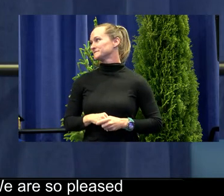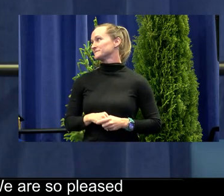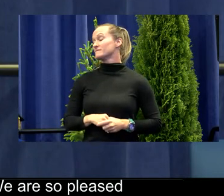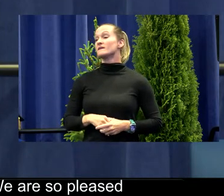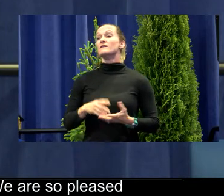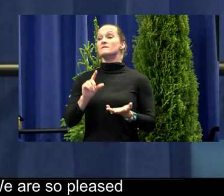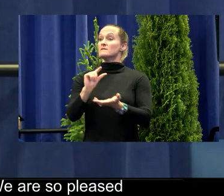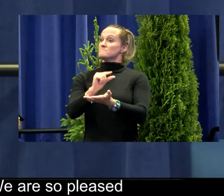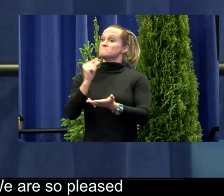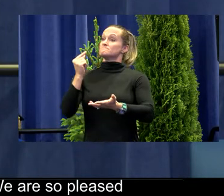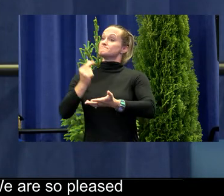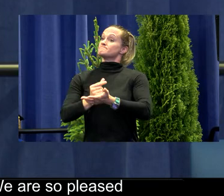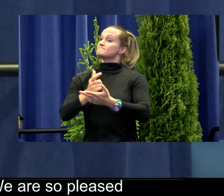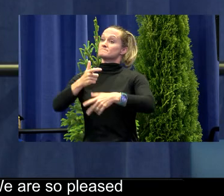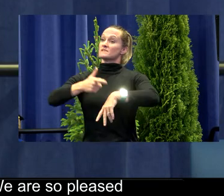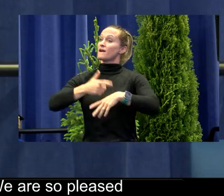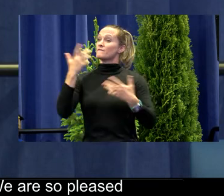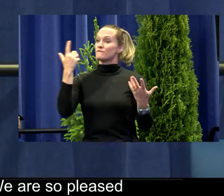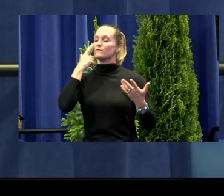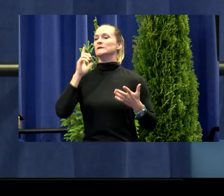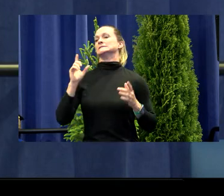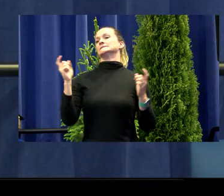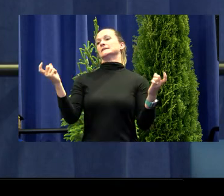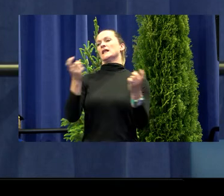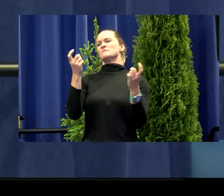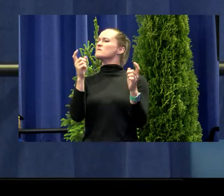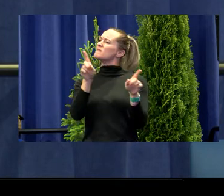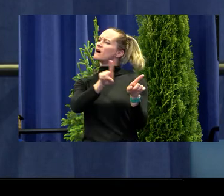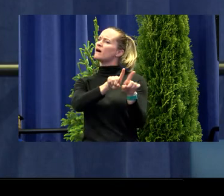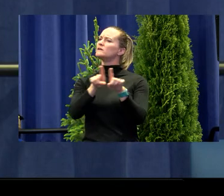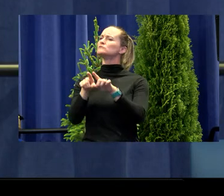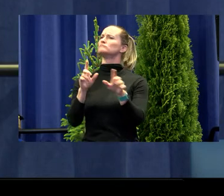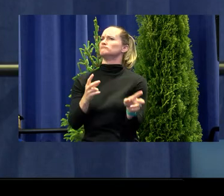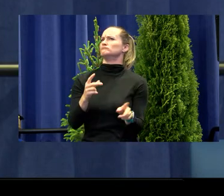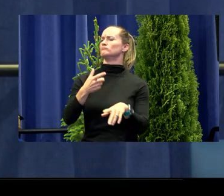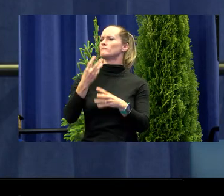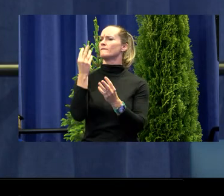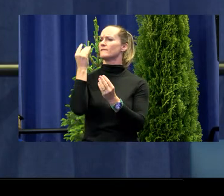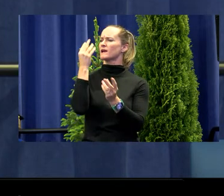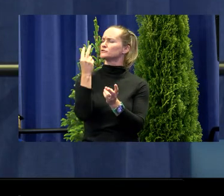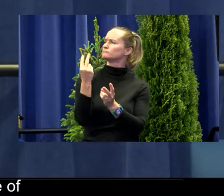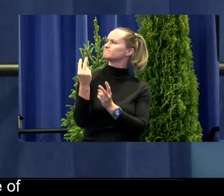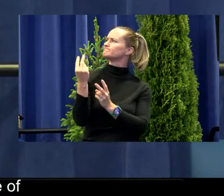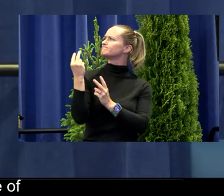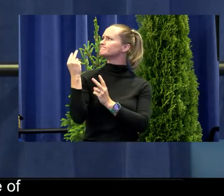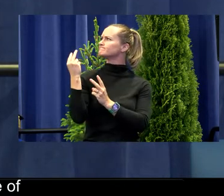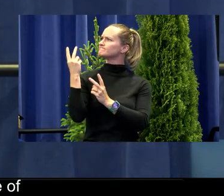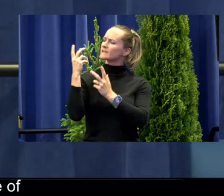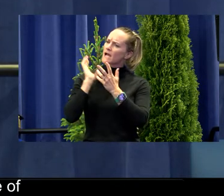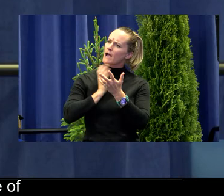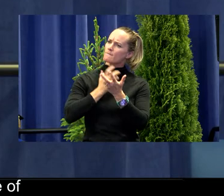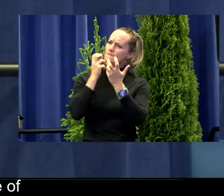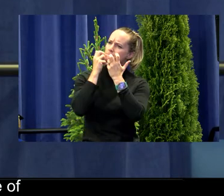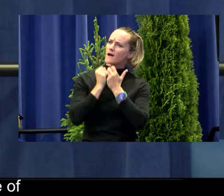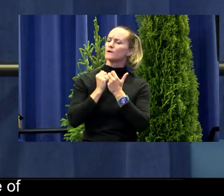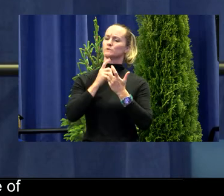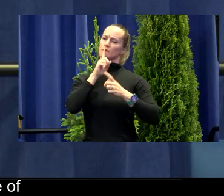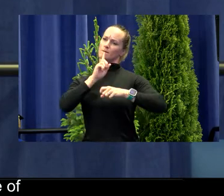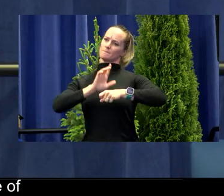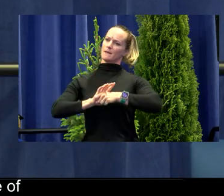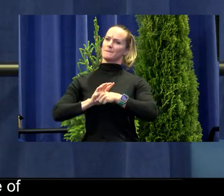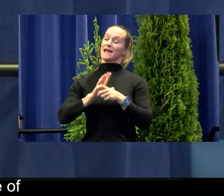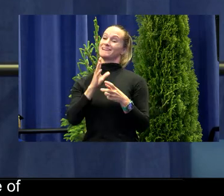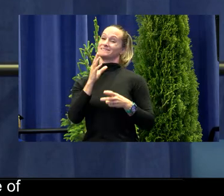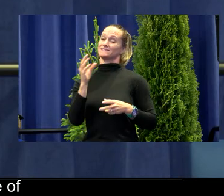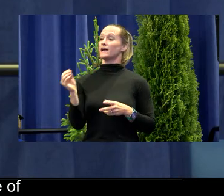Commencement is a time to celebrate, but also a time of reflection about values, commitments, and above all, the people